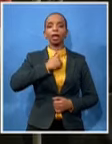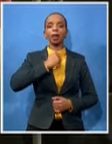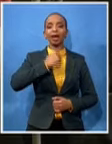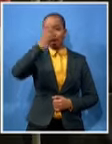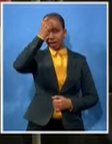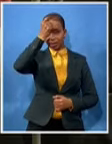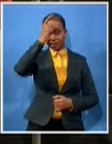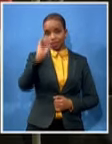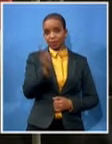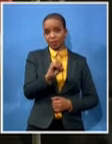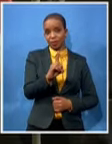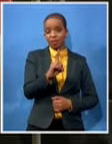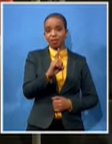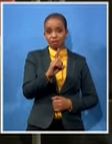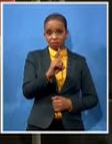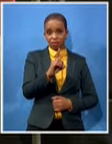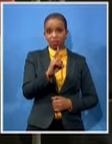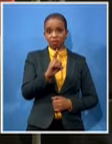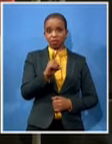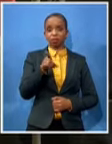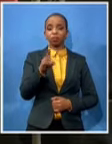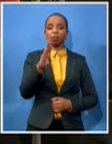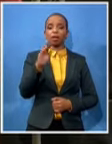Are really feeling the pressure.